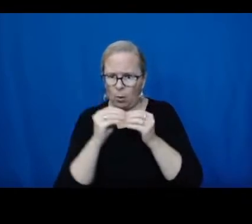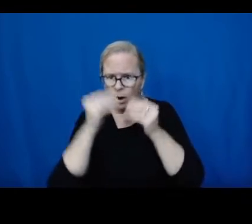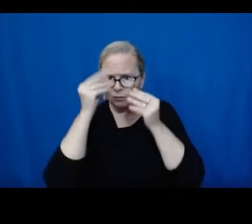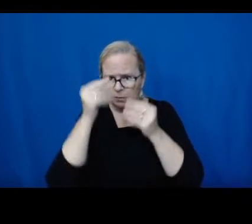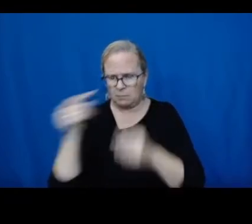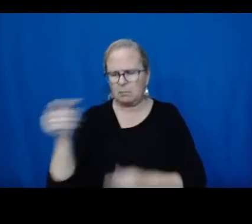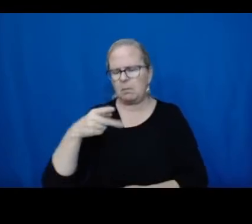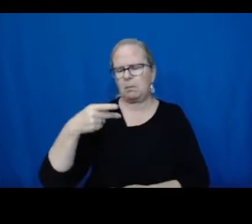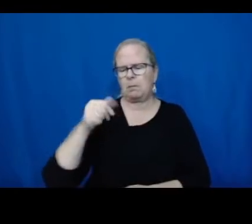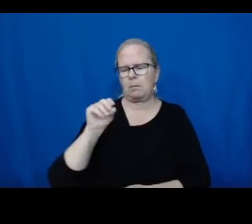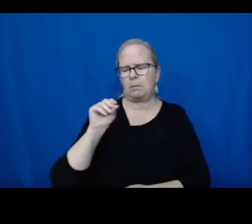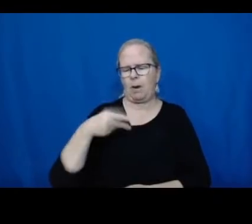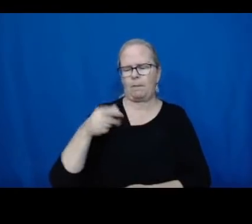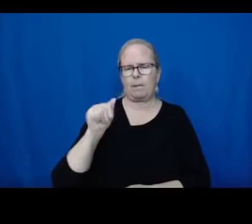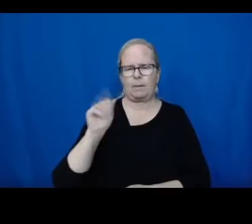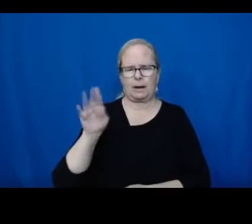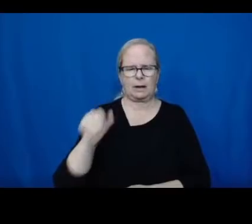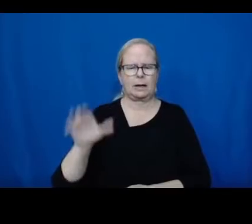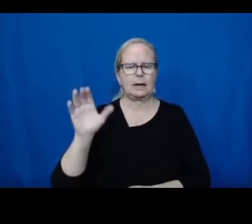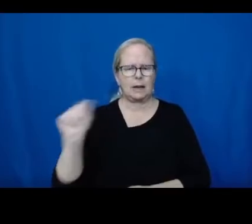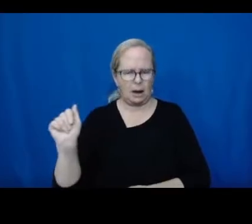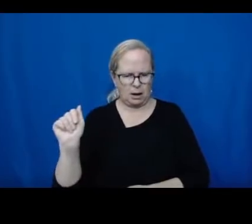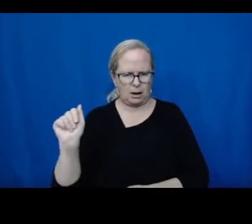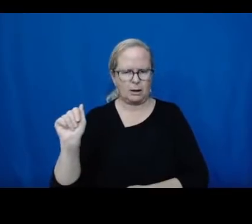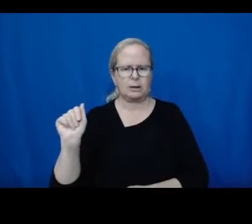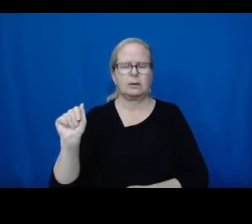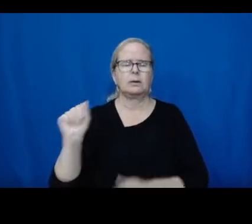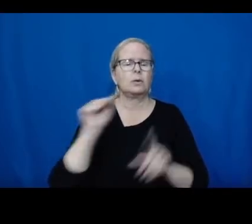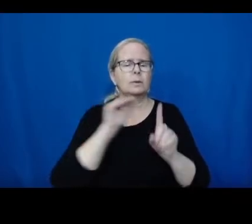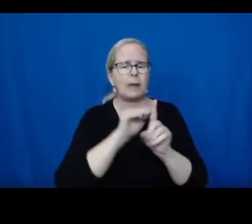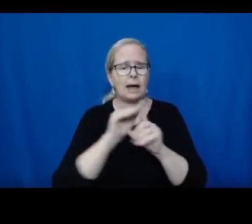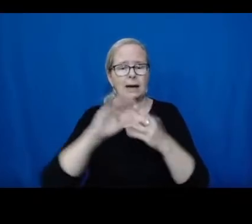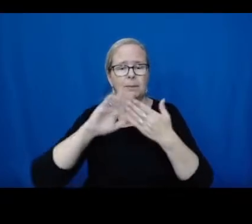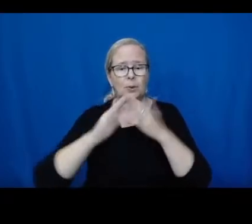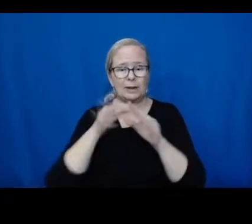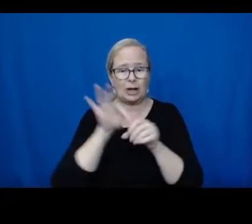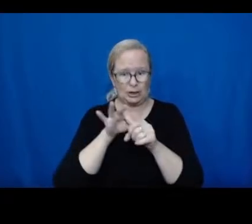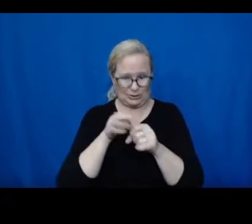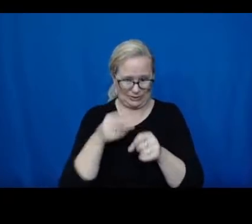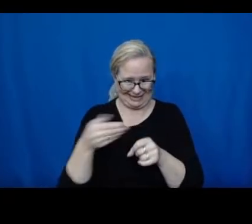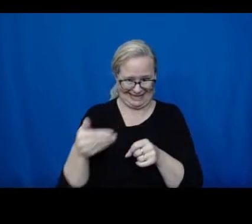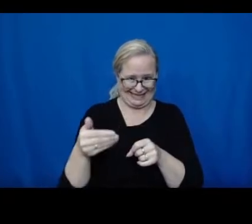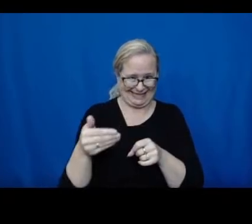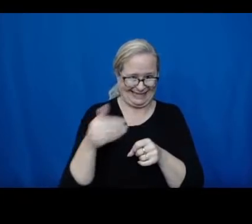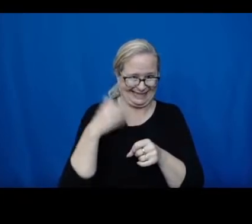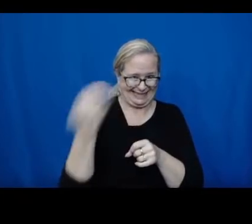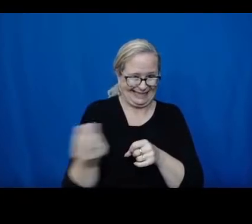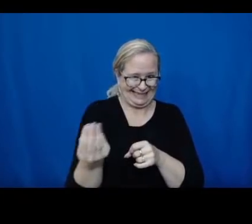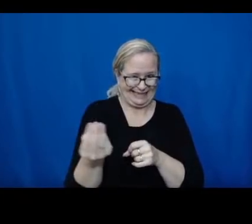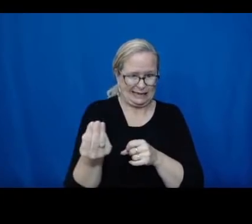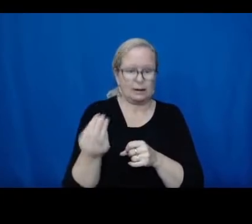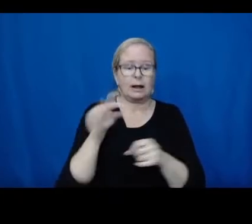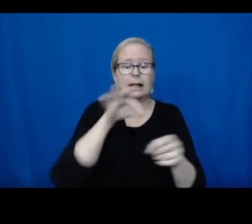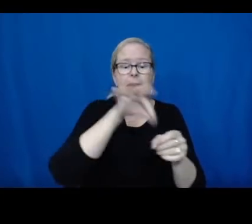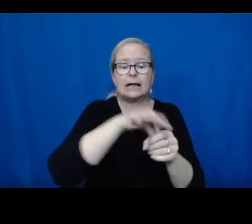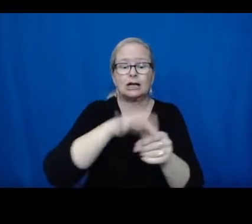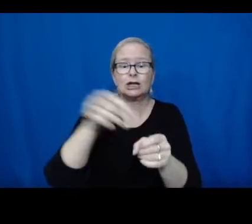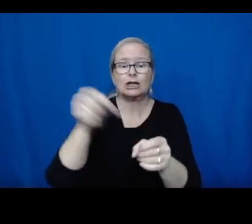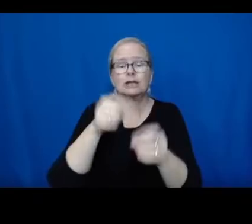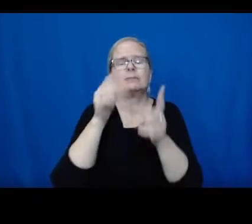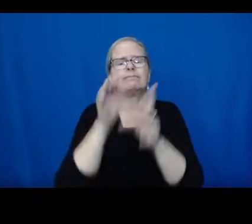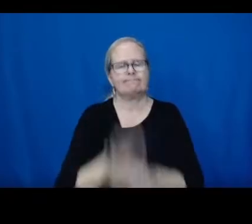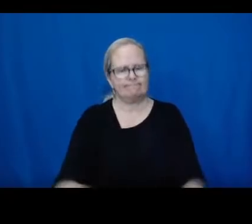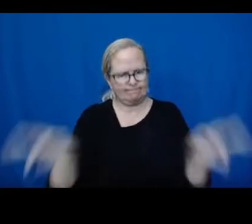approaching, your vote counts. And please visit popab.ca to see our school trustee